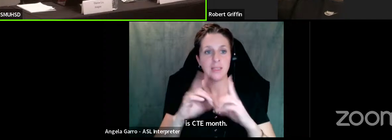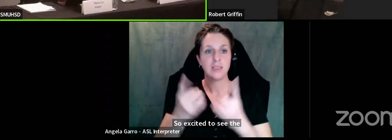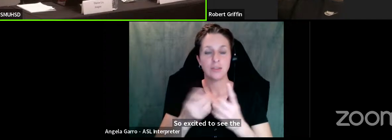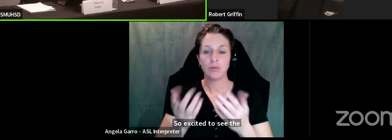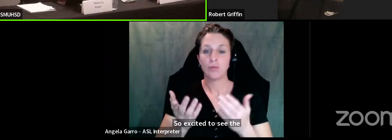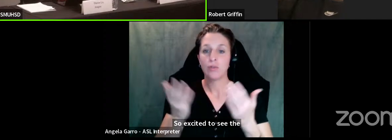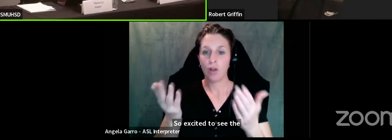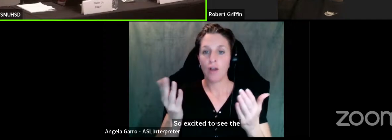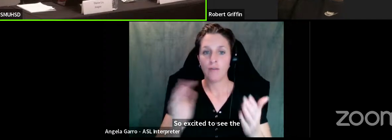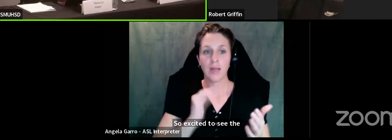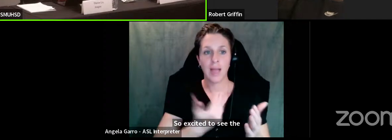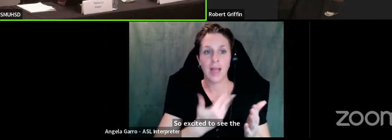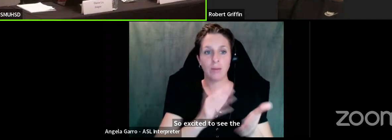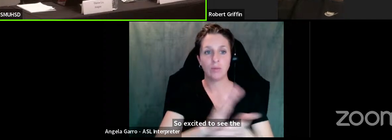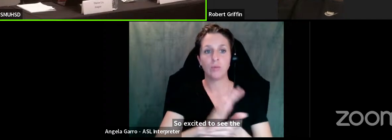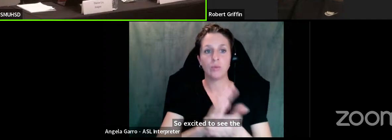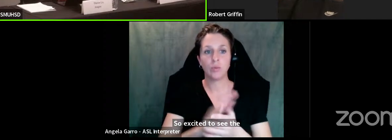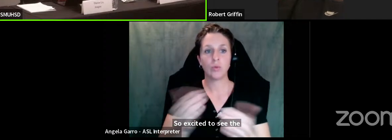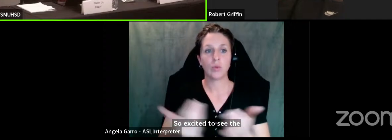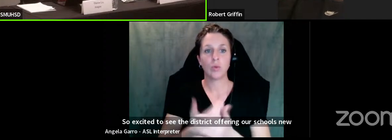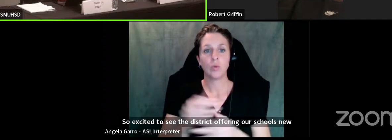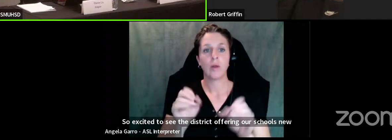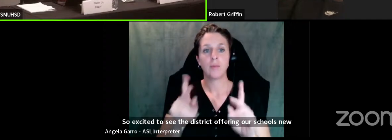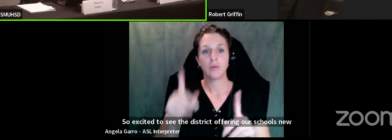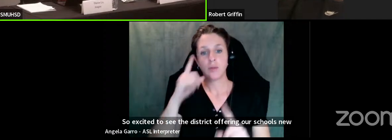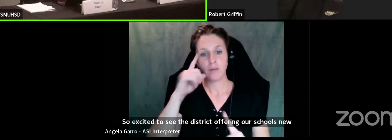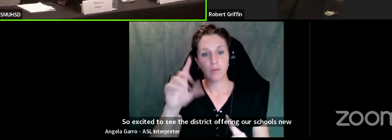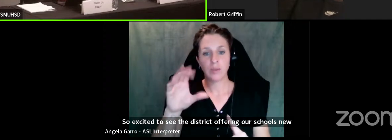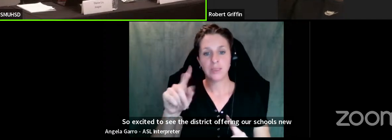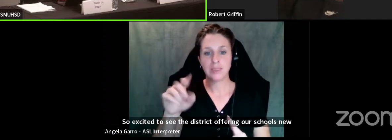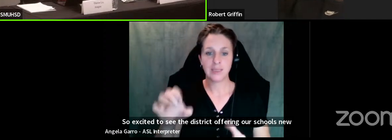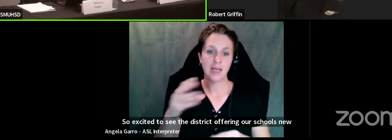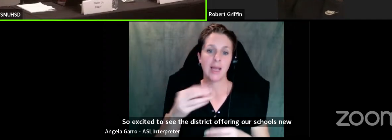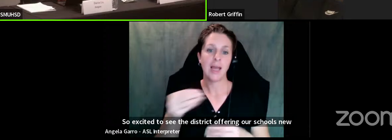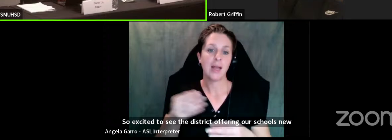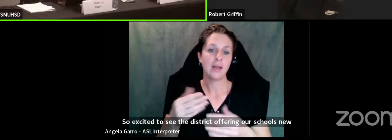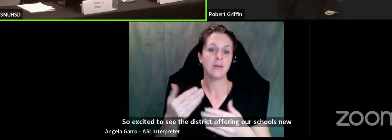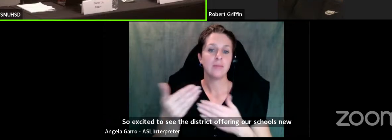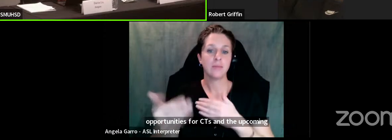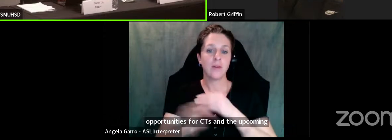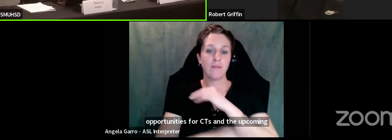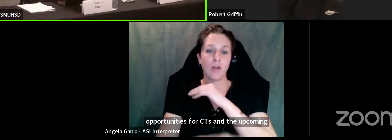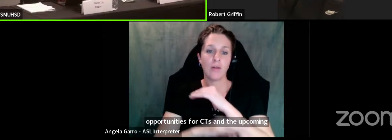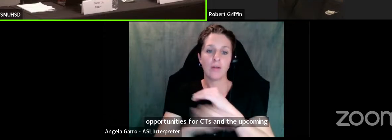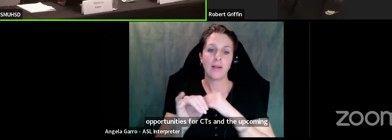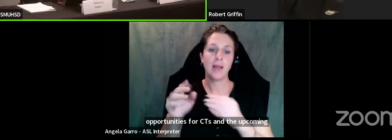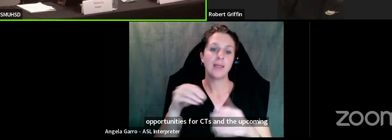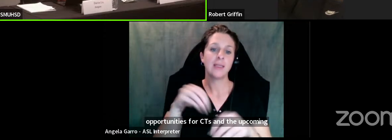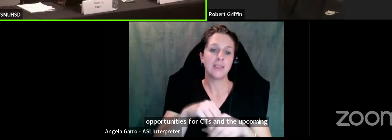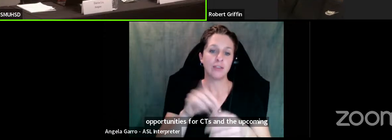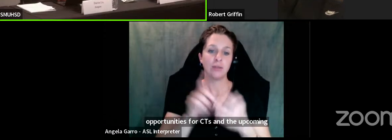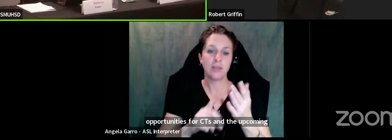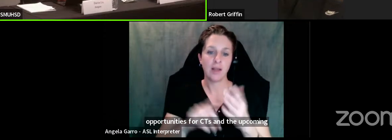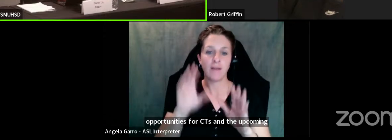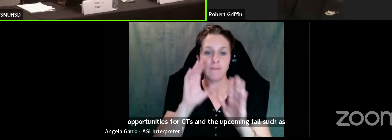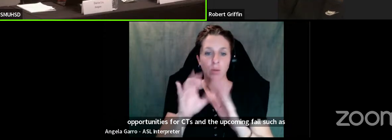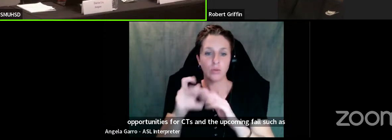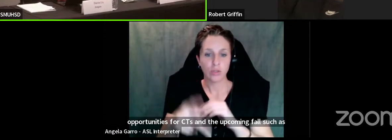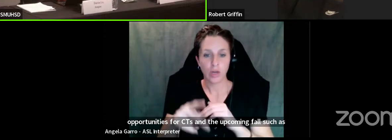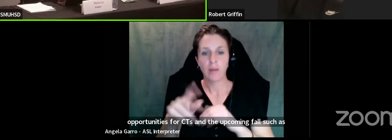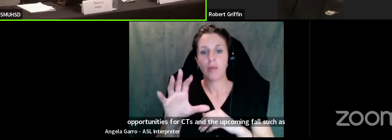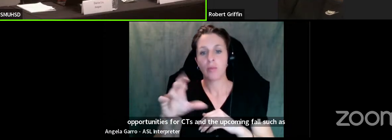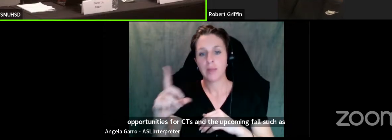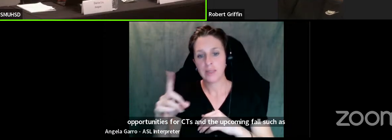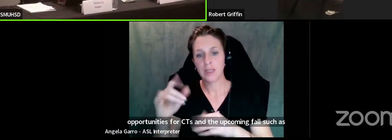offering our schools new opportunities for CTEs in the upcoming fall, such as interior design, Photoshop, 3D art.